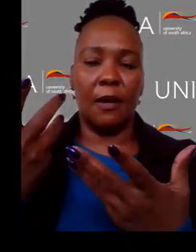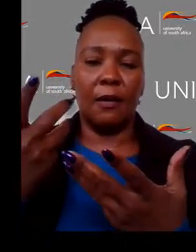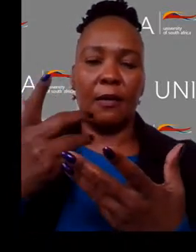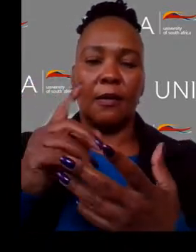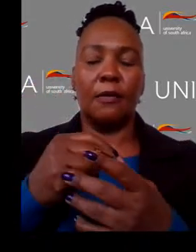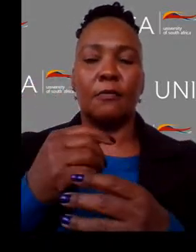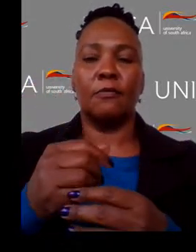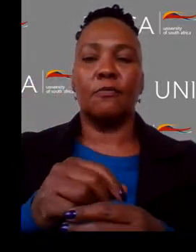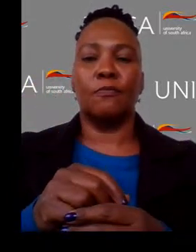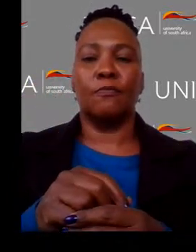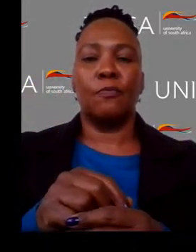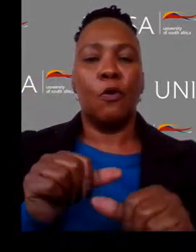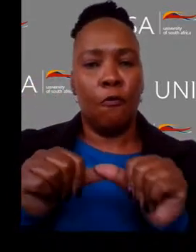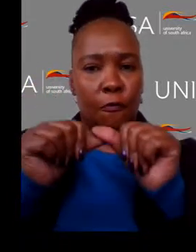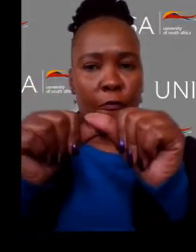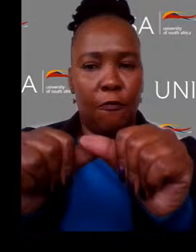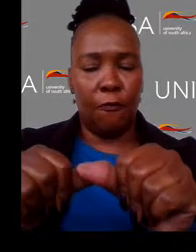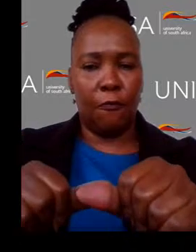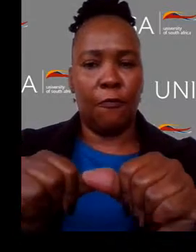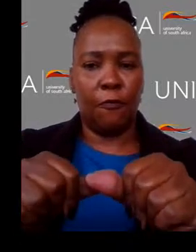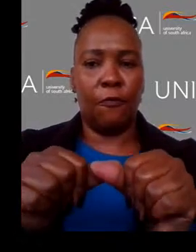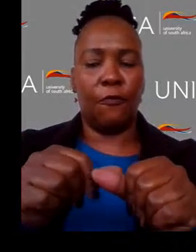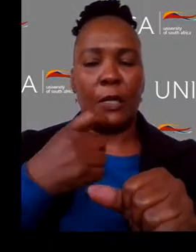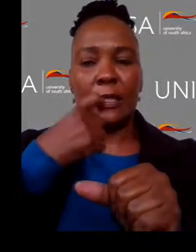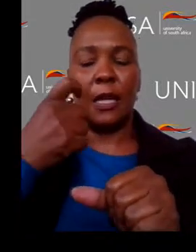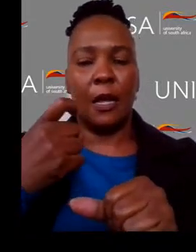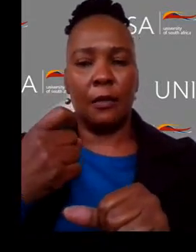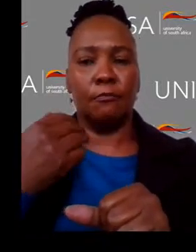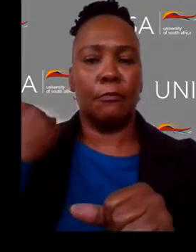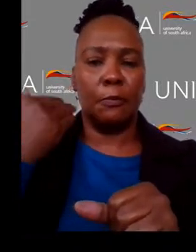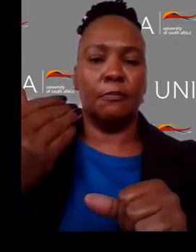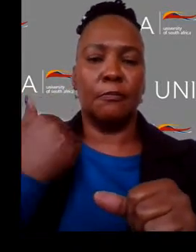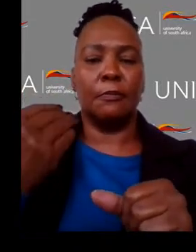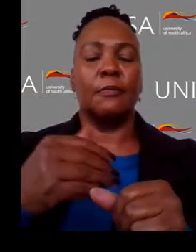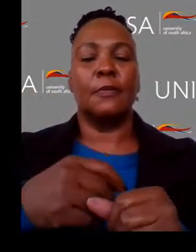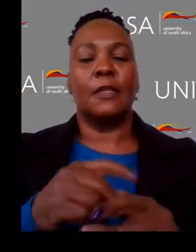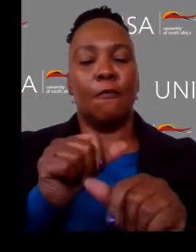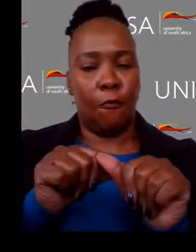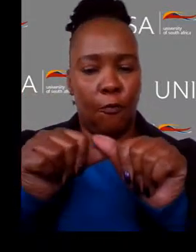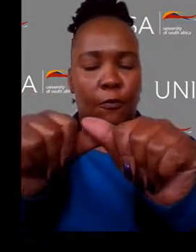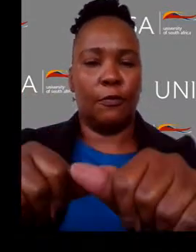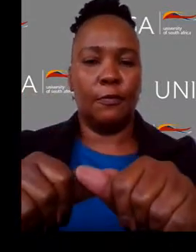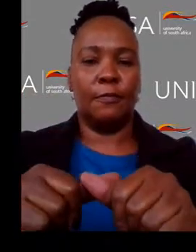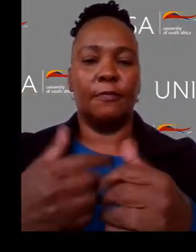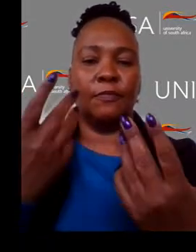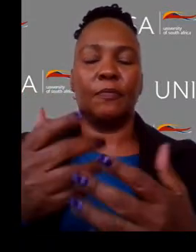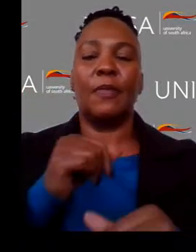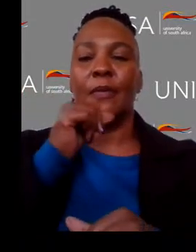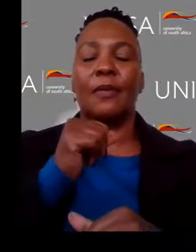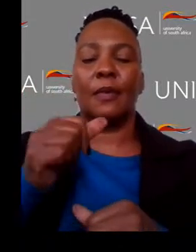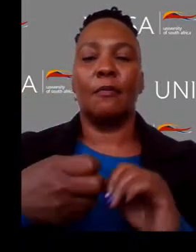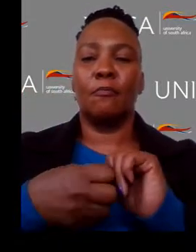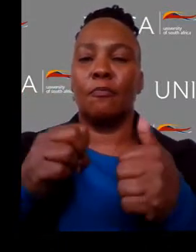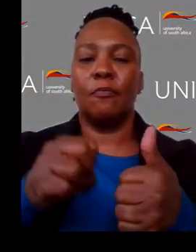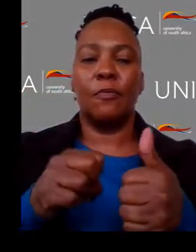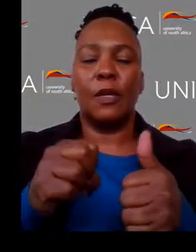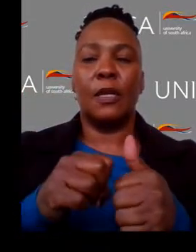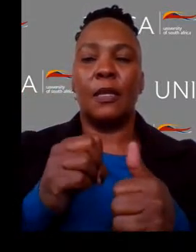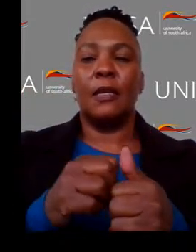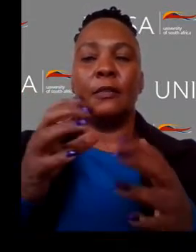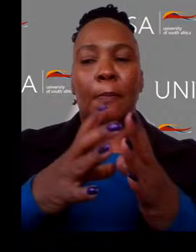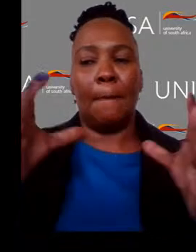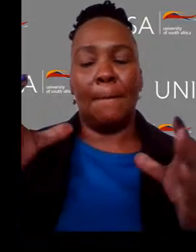the prompts, you put your phone down. If the screen goes black, that's not a problem, as long as it's the main app running on your